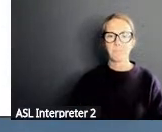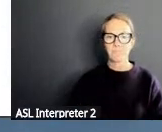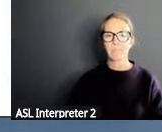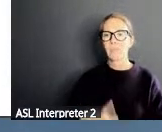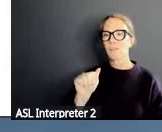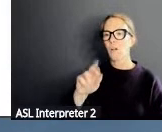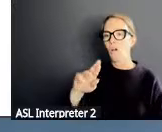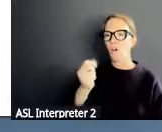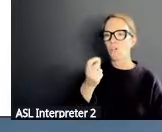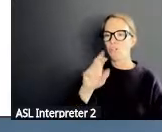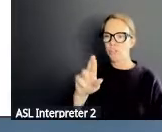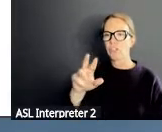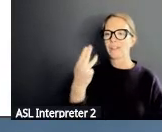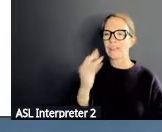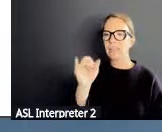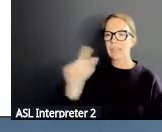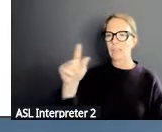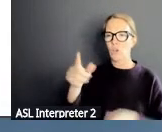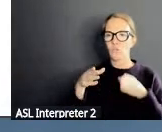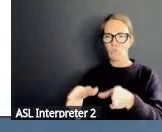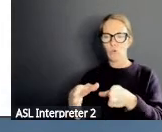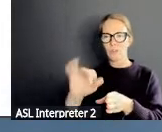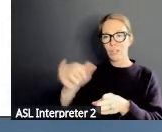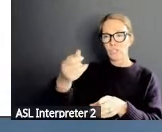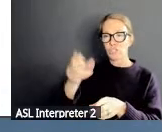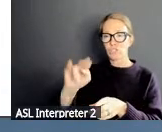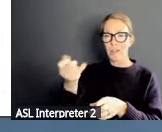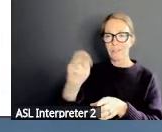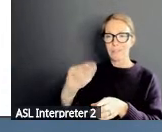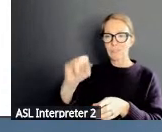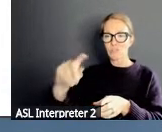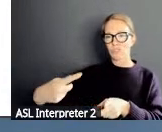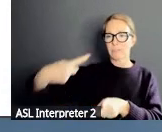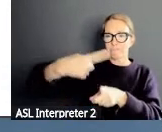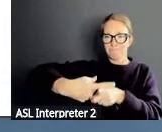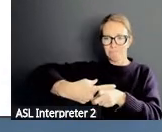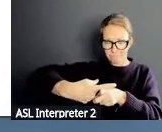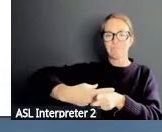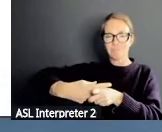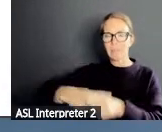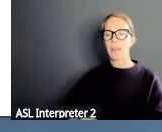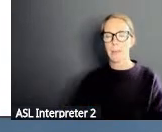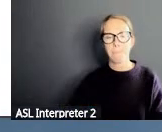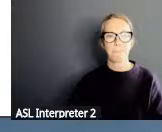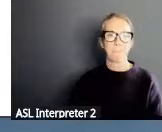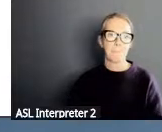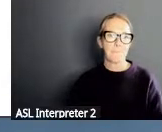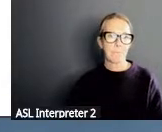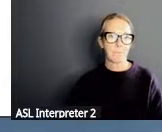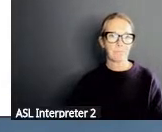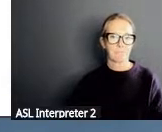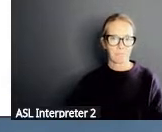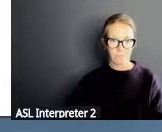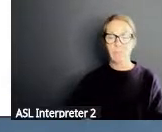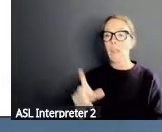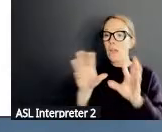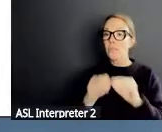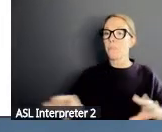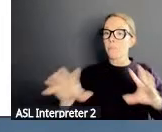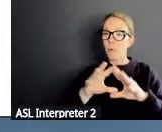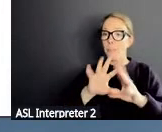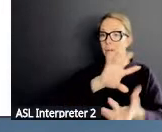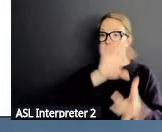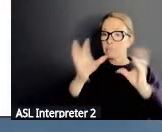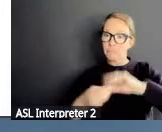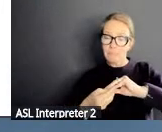Kill Road near the intersection of Johnson Street and is located along the Arthur Kill Tidal Strait. The property encompasses